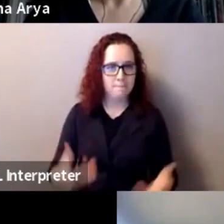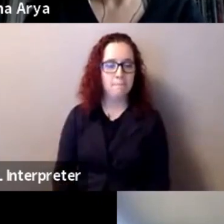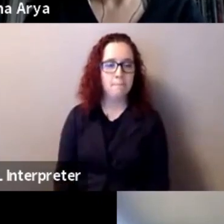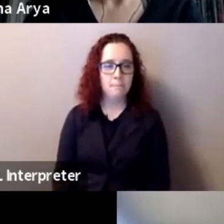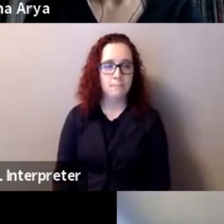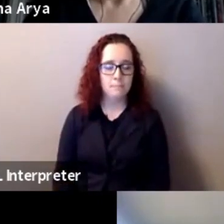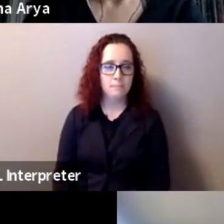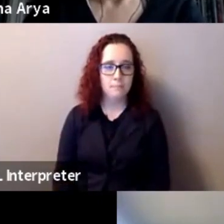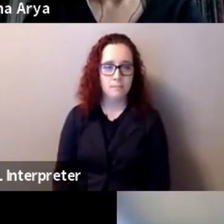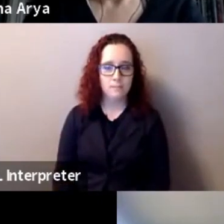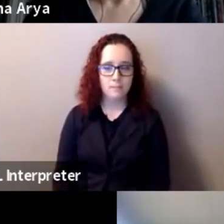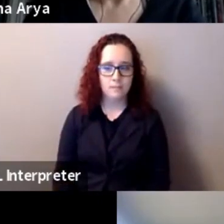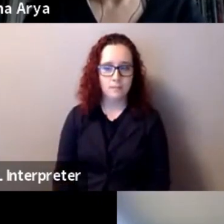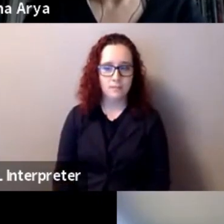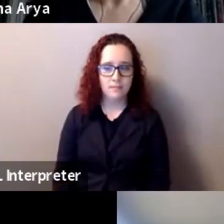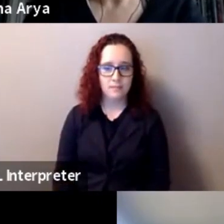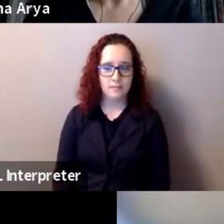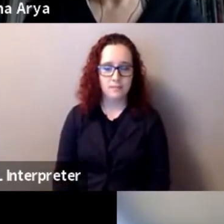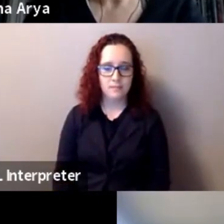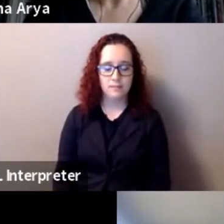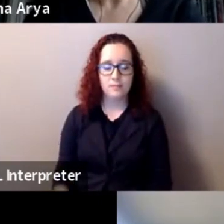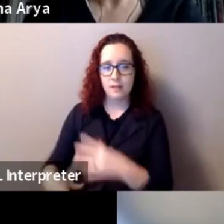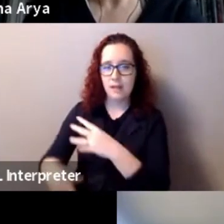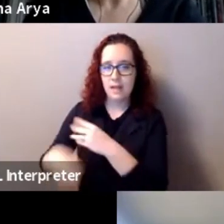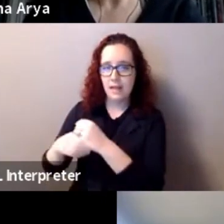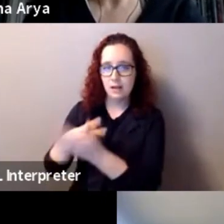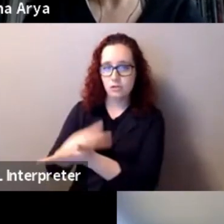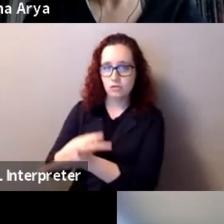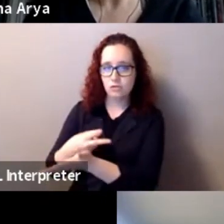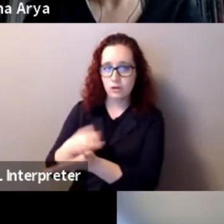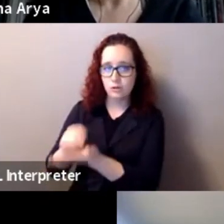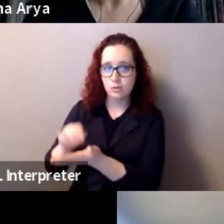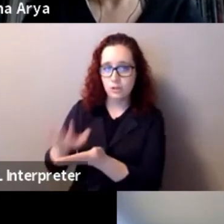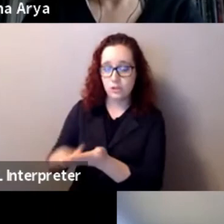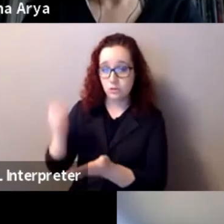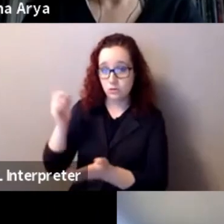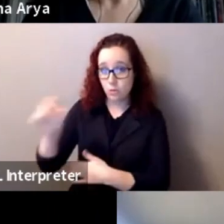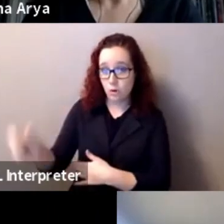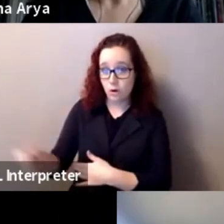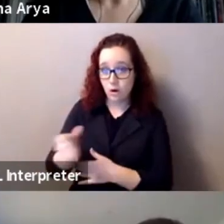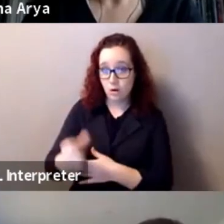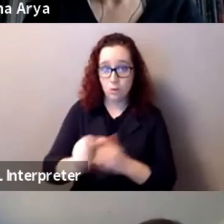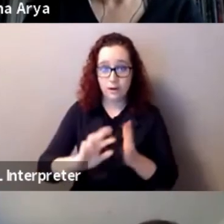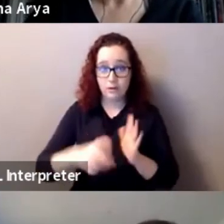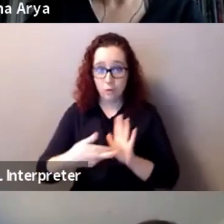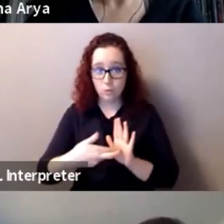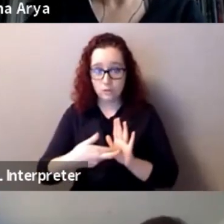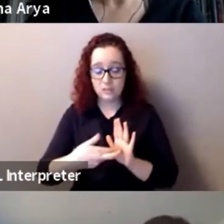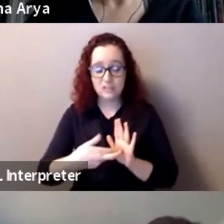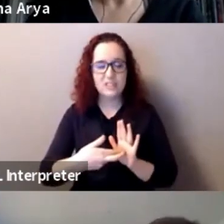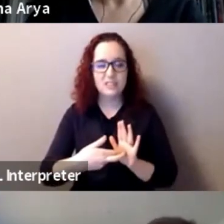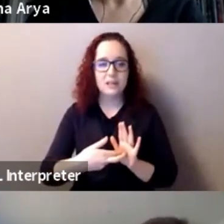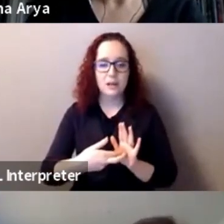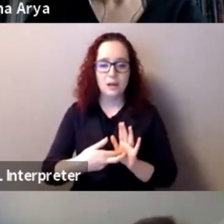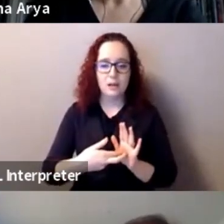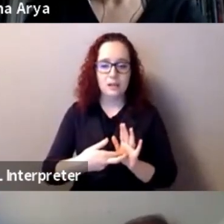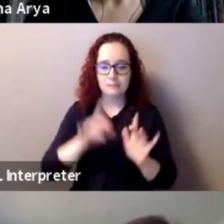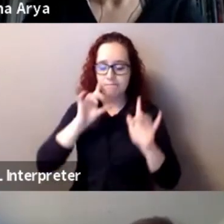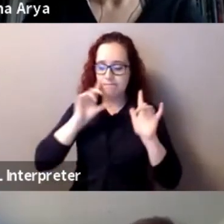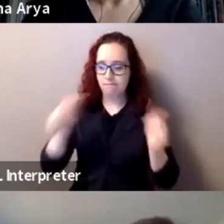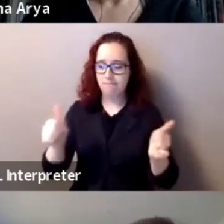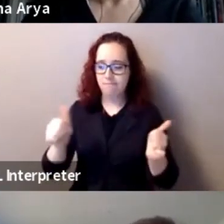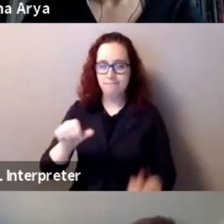If you want to add graduate students as in appointed roles, I'm assuming that question is. If that's the case, it's really up to the